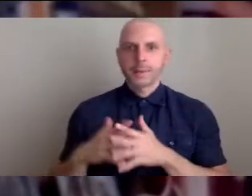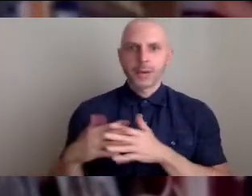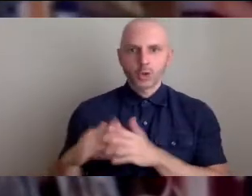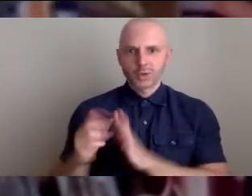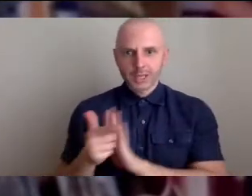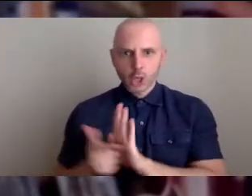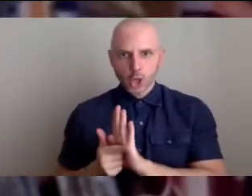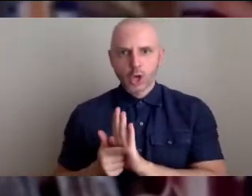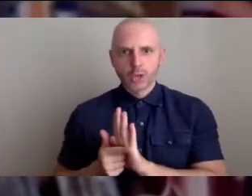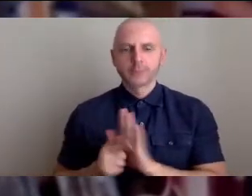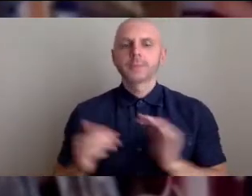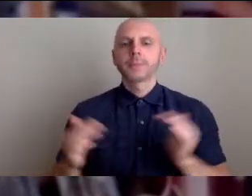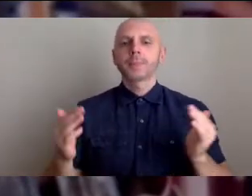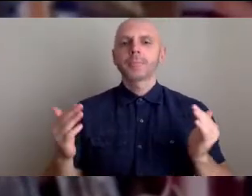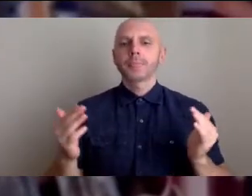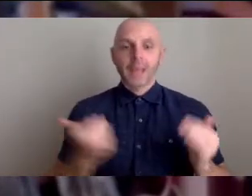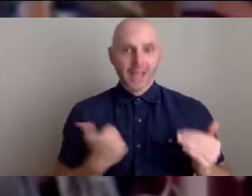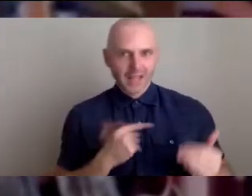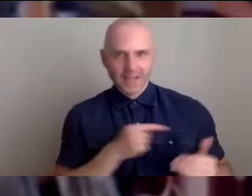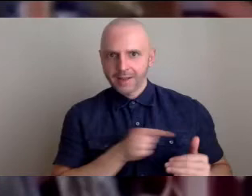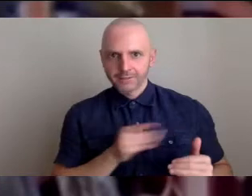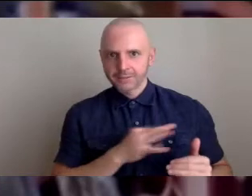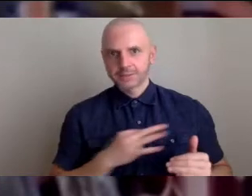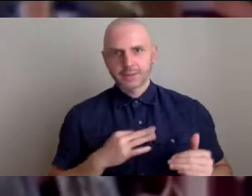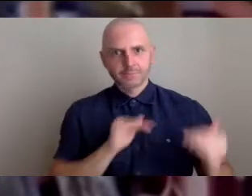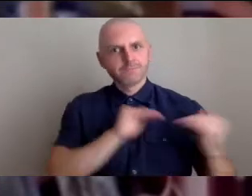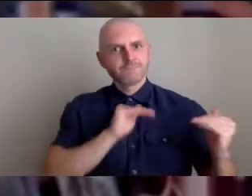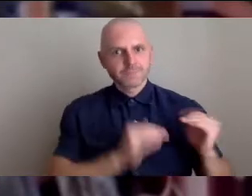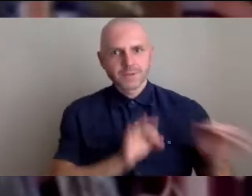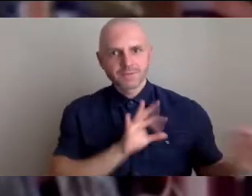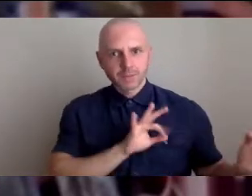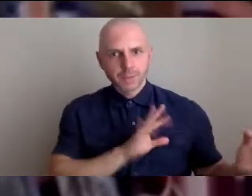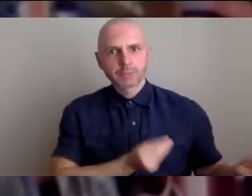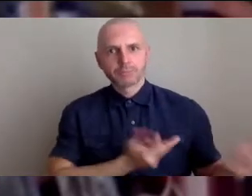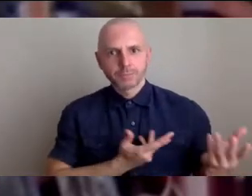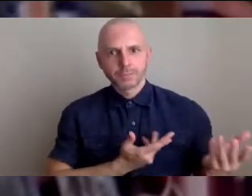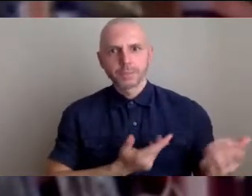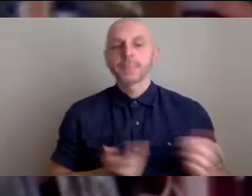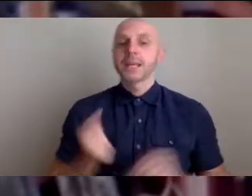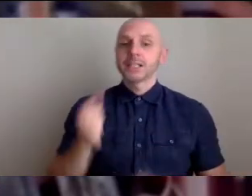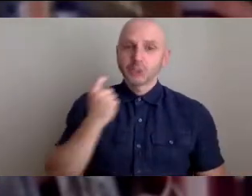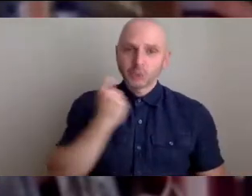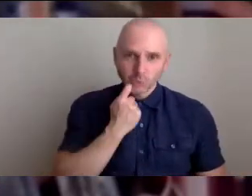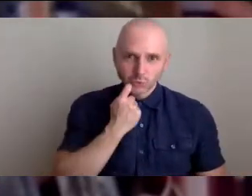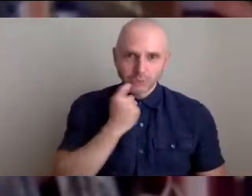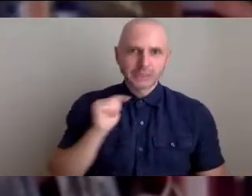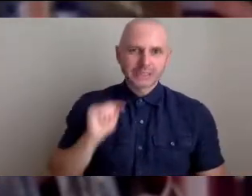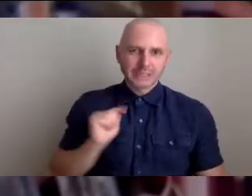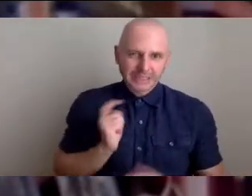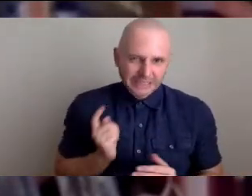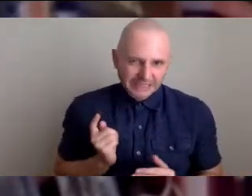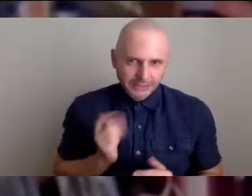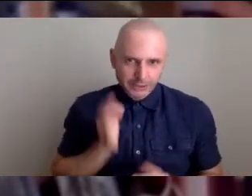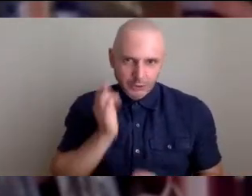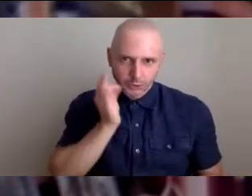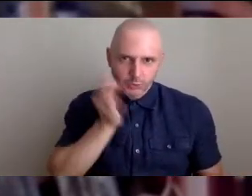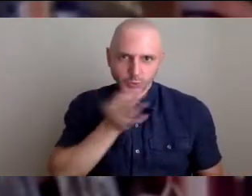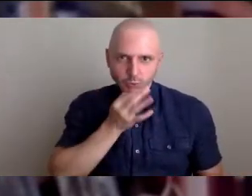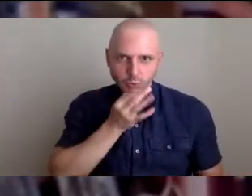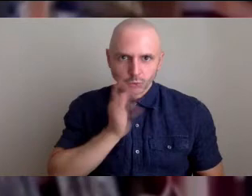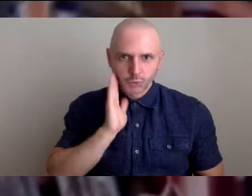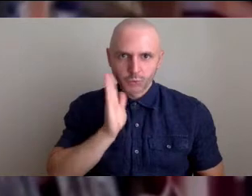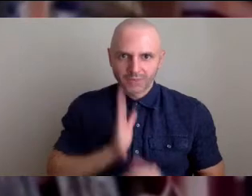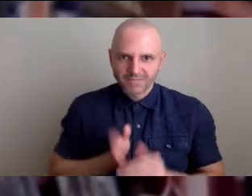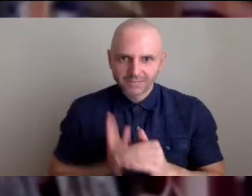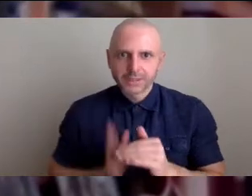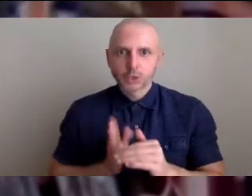And I'm in the process of putting the finishing touches on an article on provisions in the Quebec Business Corporations Act that are